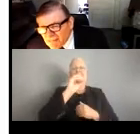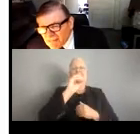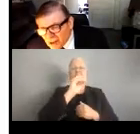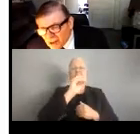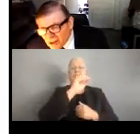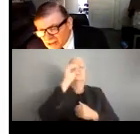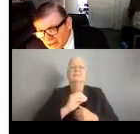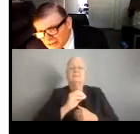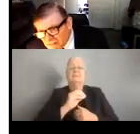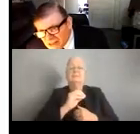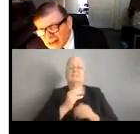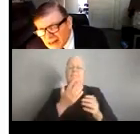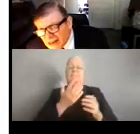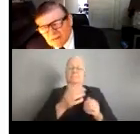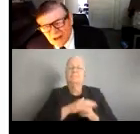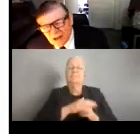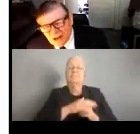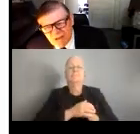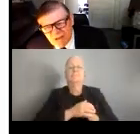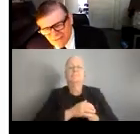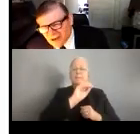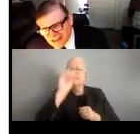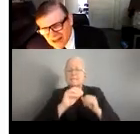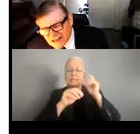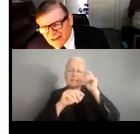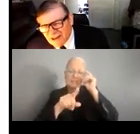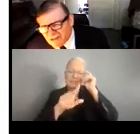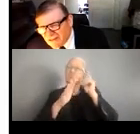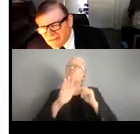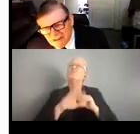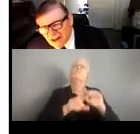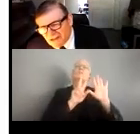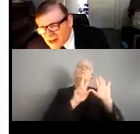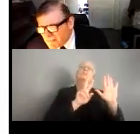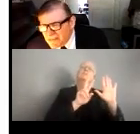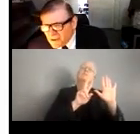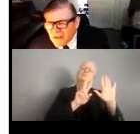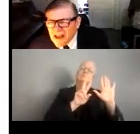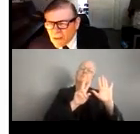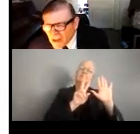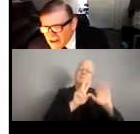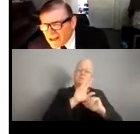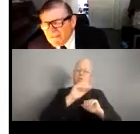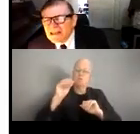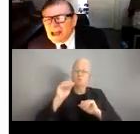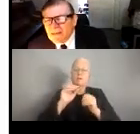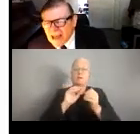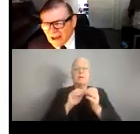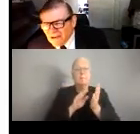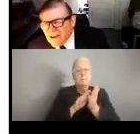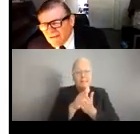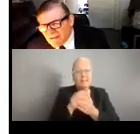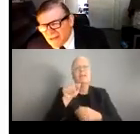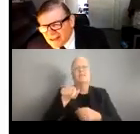the bottom 50%, which remember is about 700 million people, well, their income has come